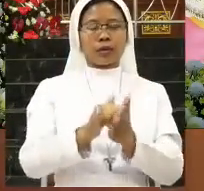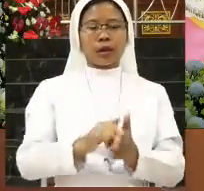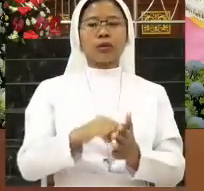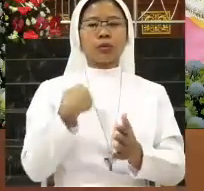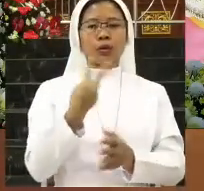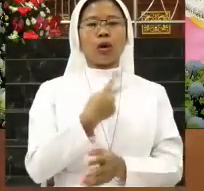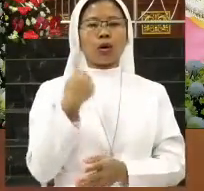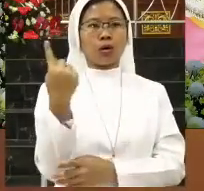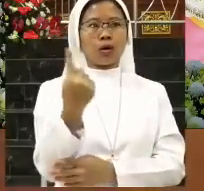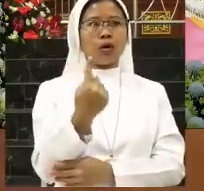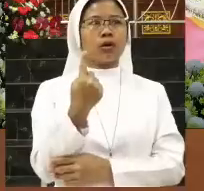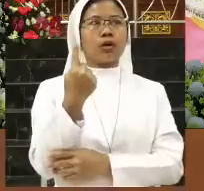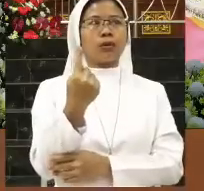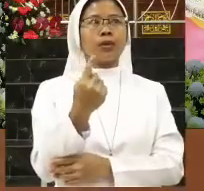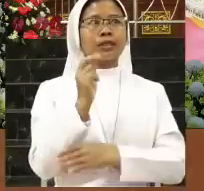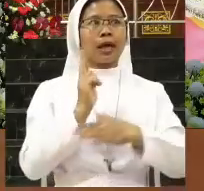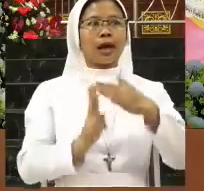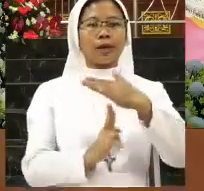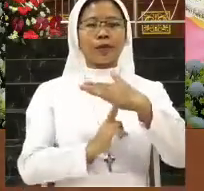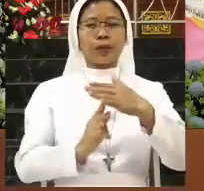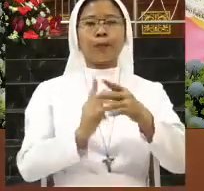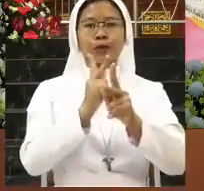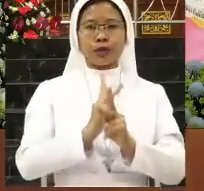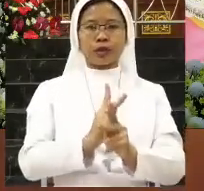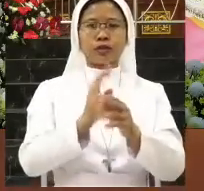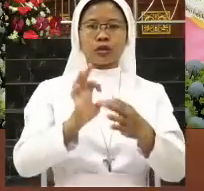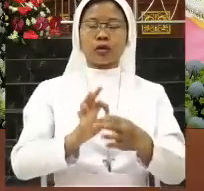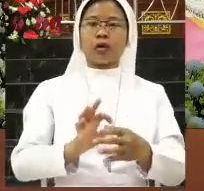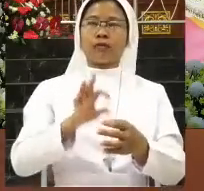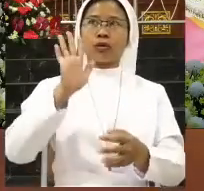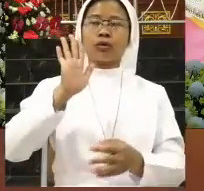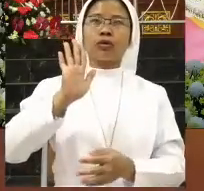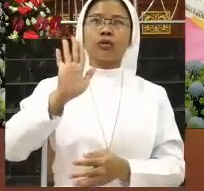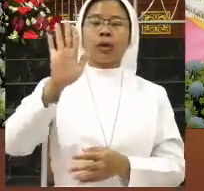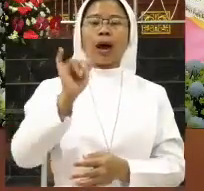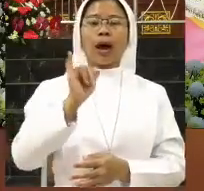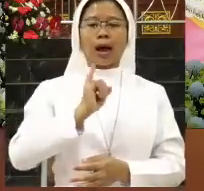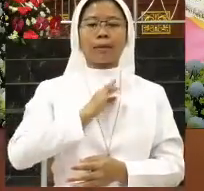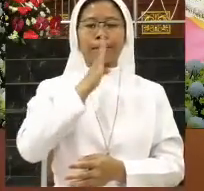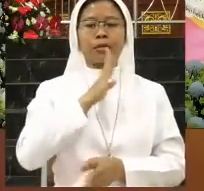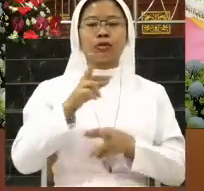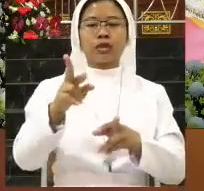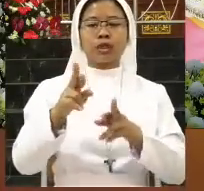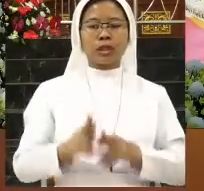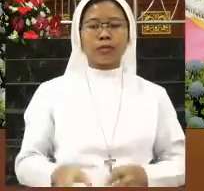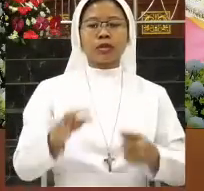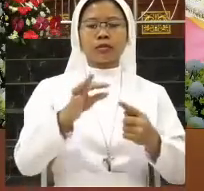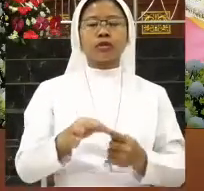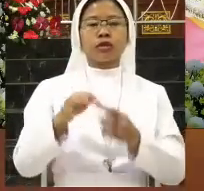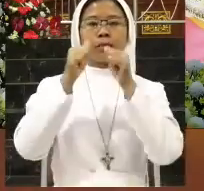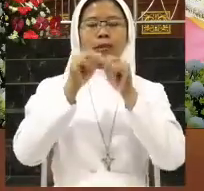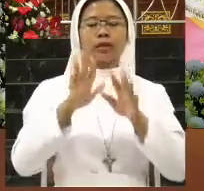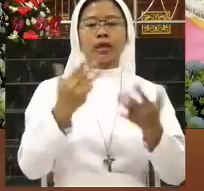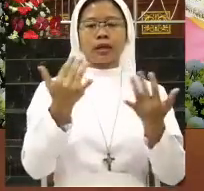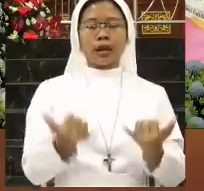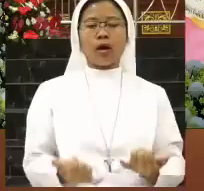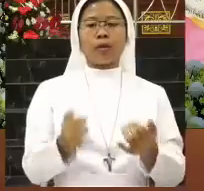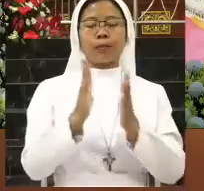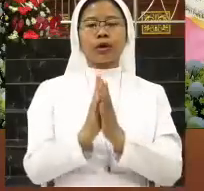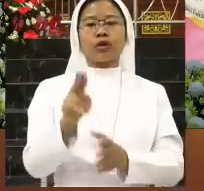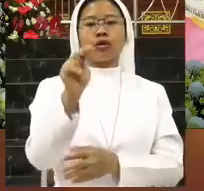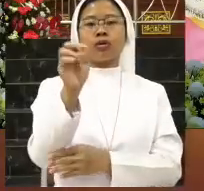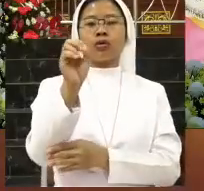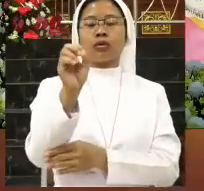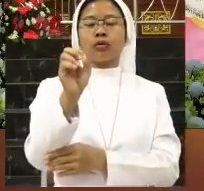always under this precious protection, may I be granted the special intention of this novena, if it